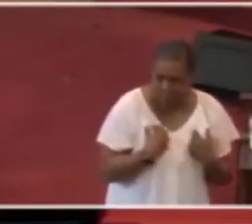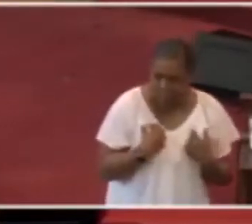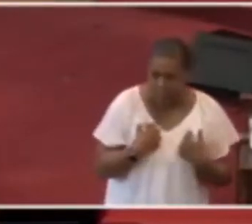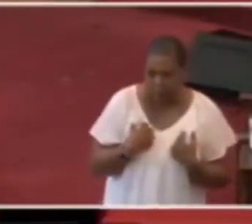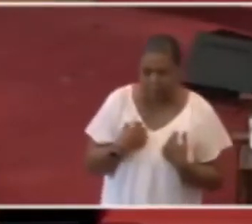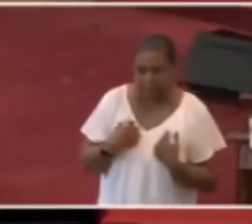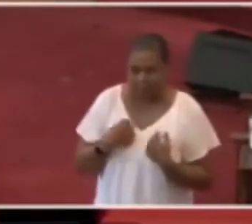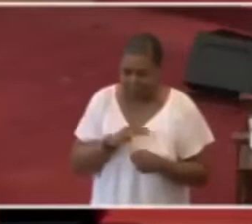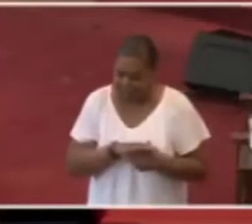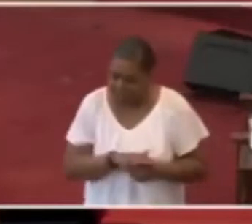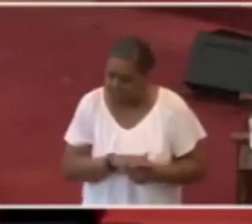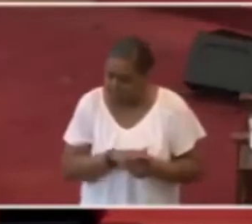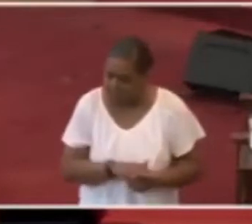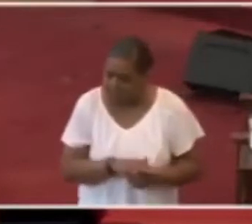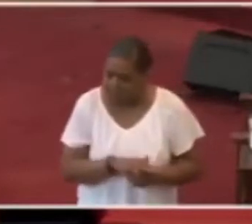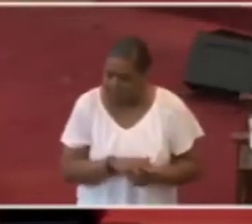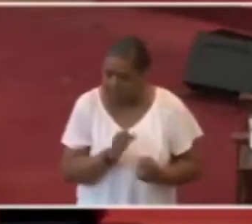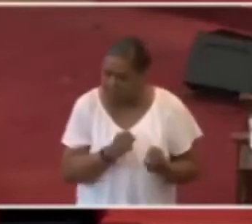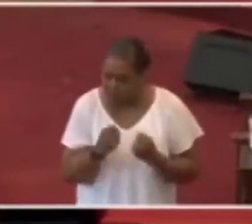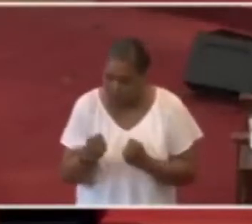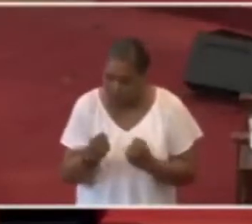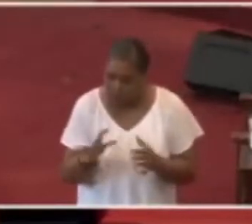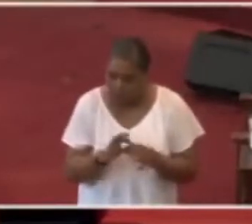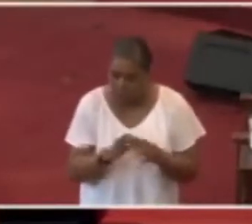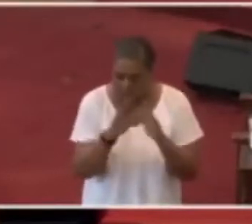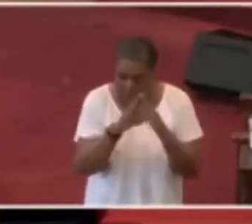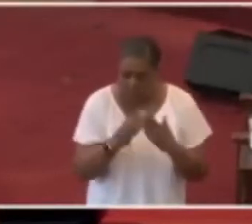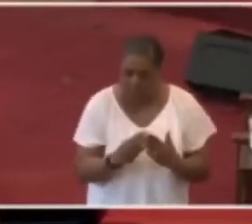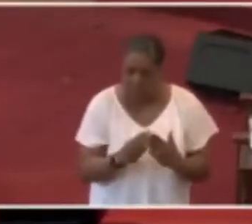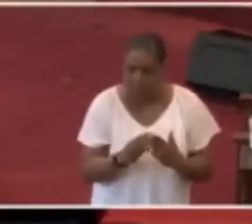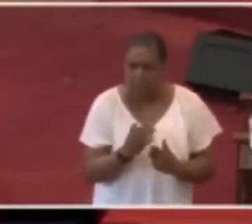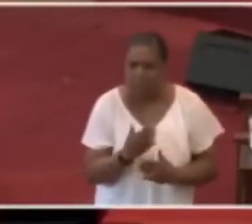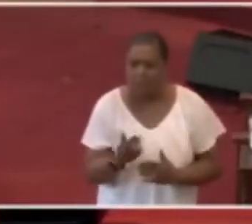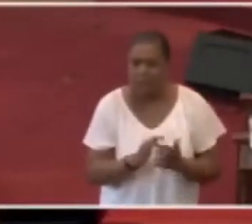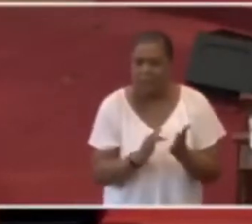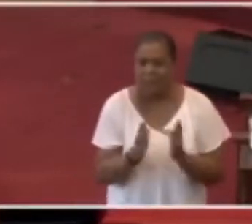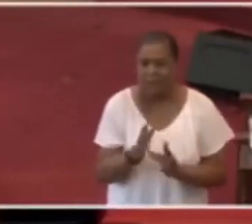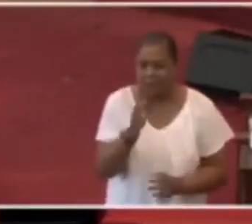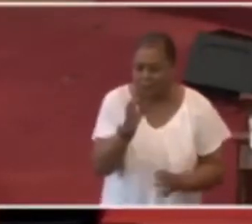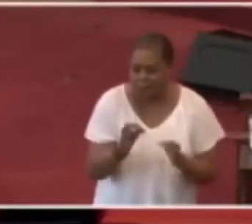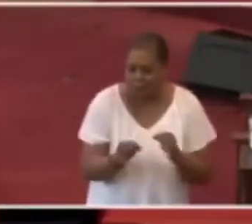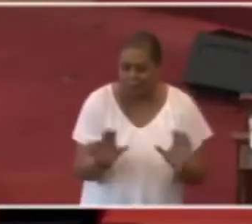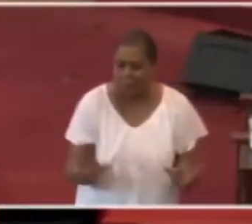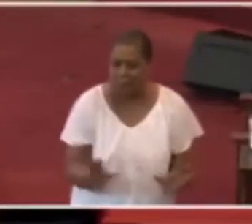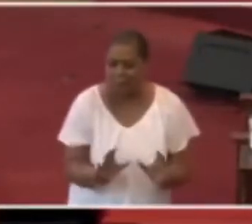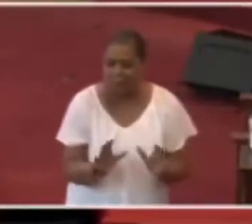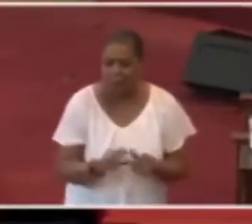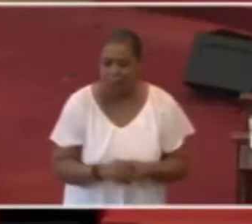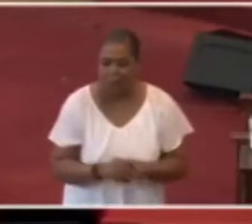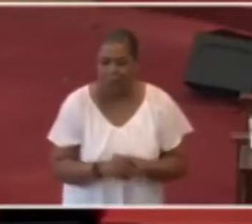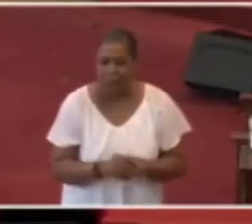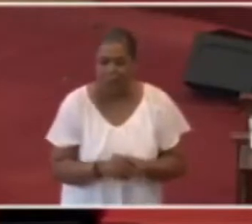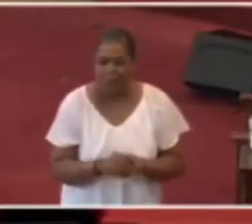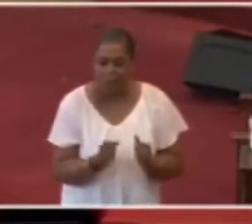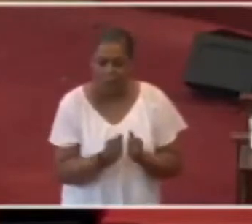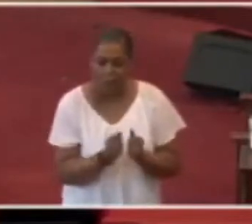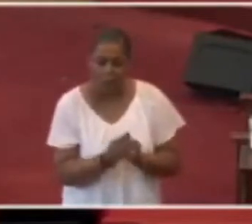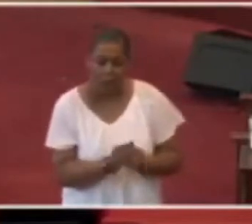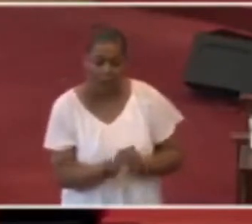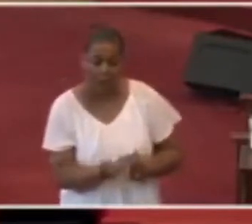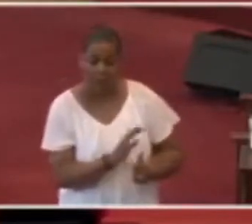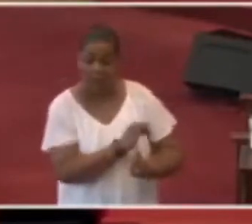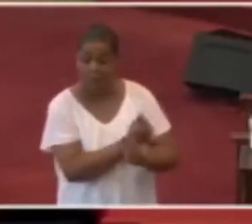and the power in this text, to me, is what Jesus decides to do with his